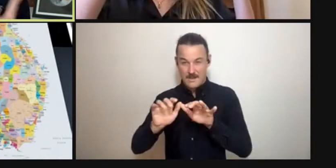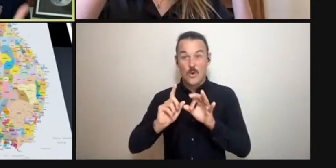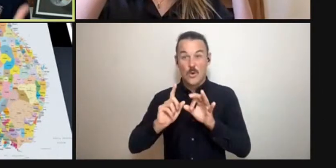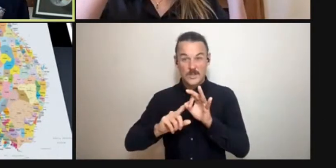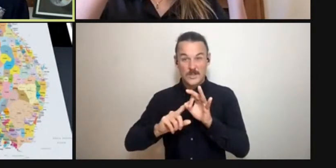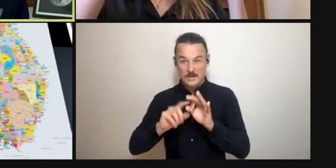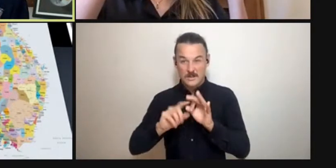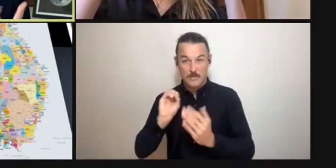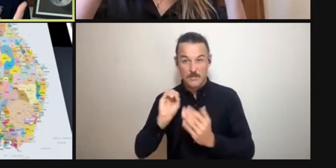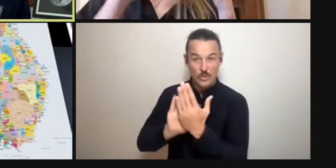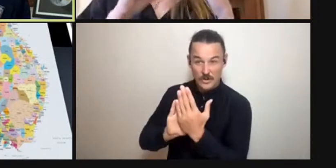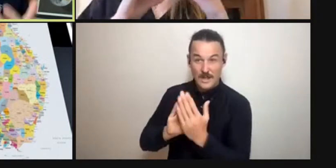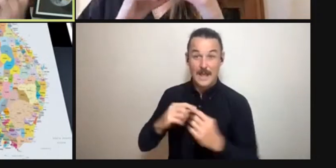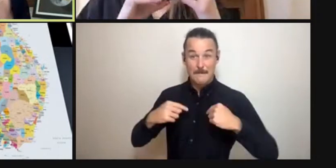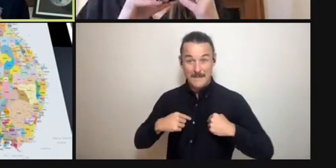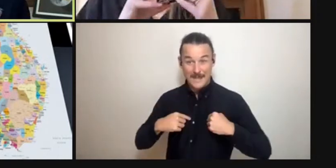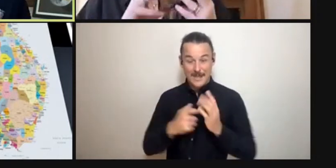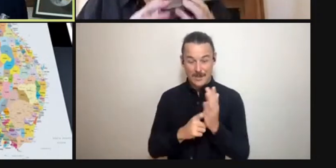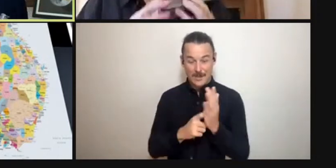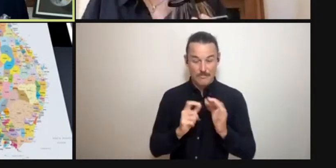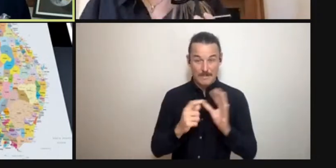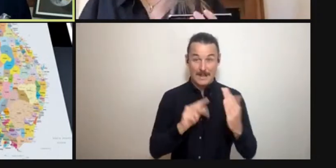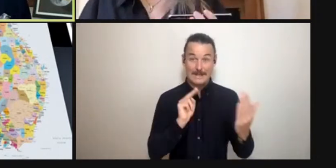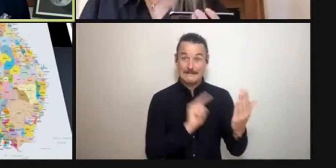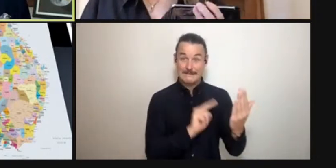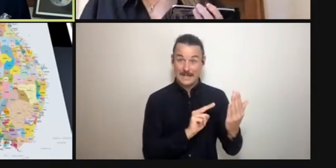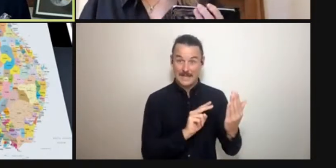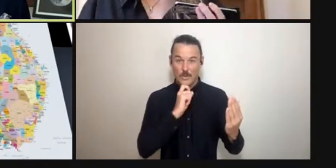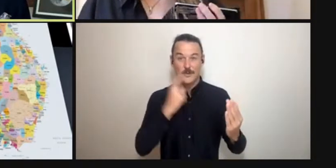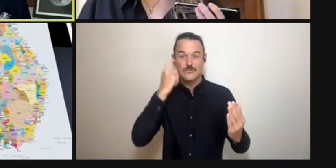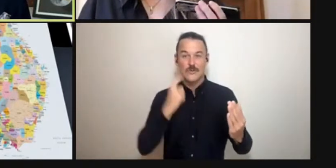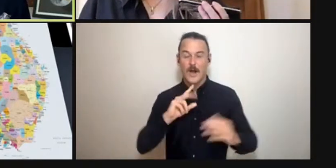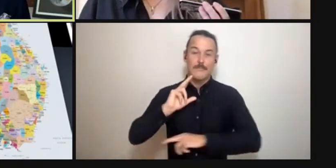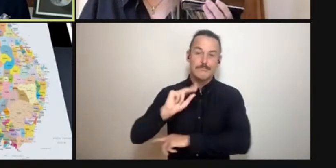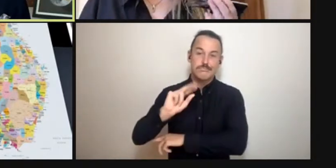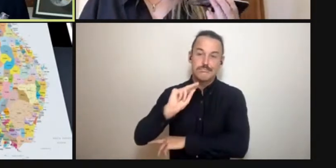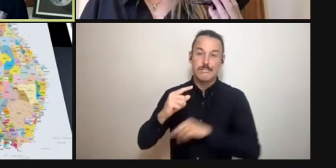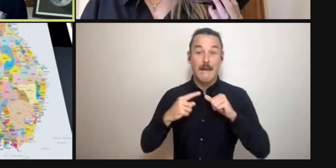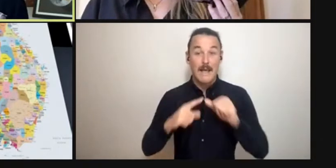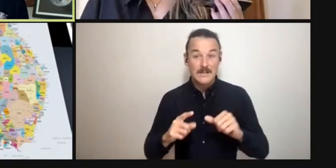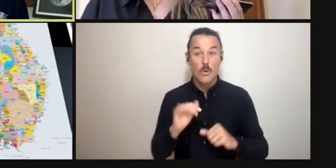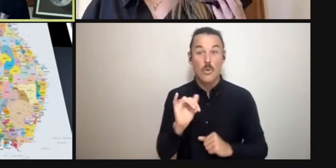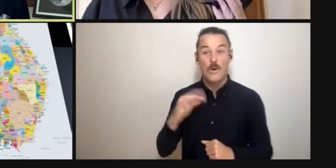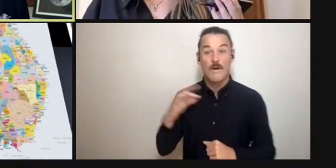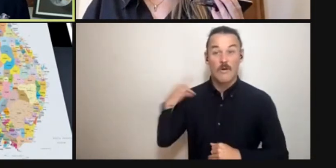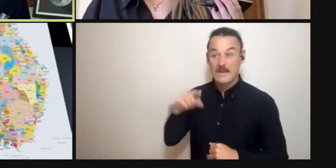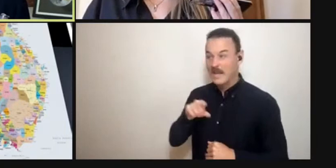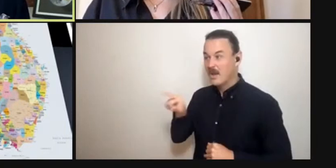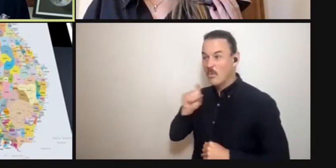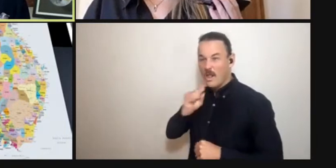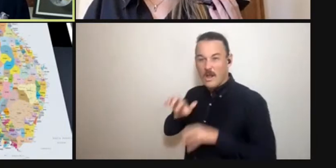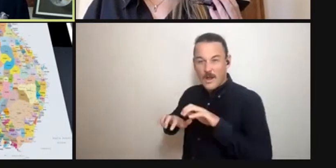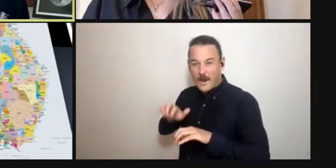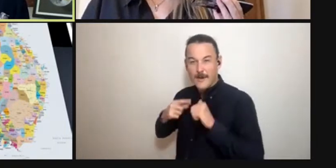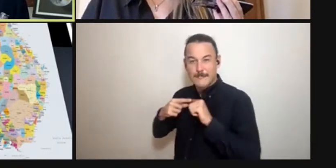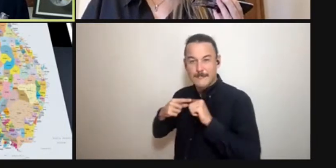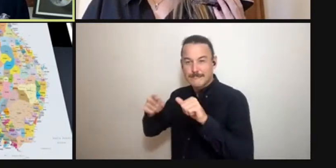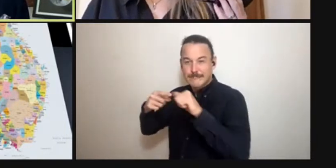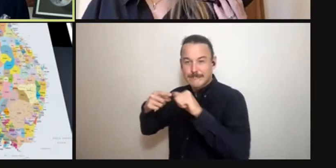to me or Rebecca, and we'll try and answer it live, or our volunteers will be answering them for you. So get thinking about your questions and really